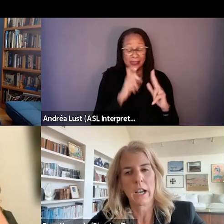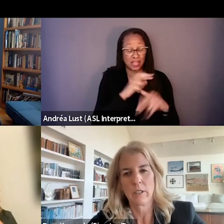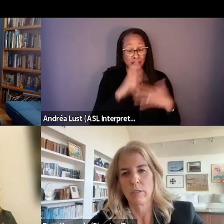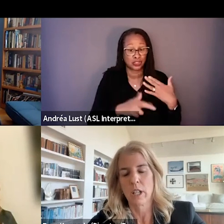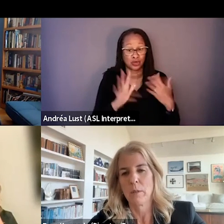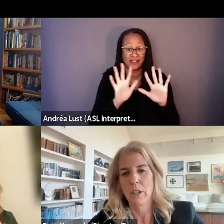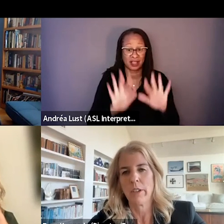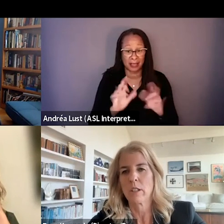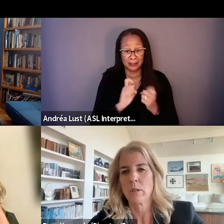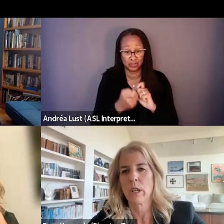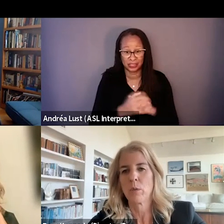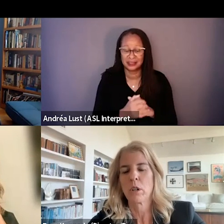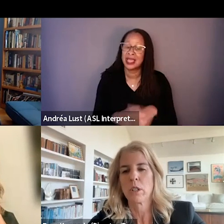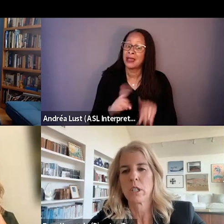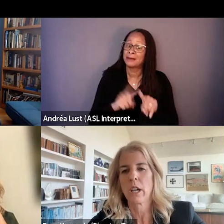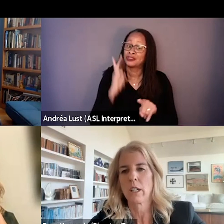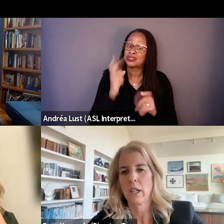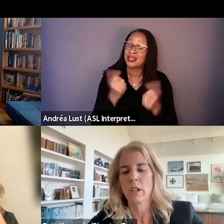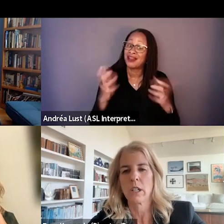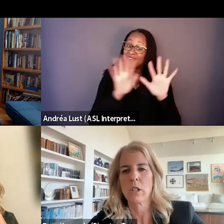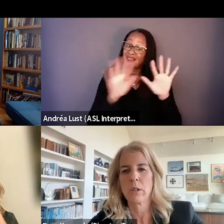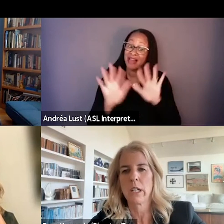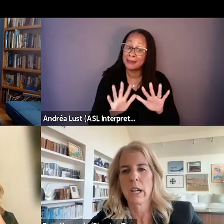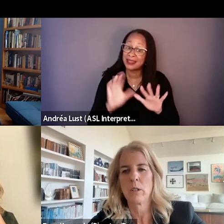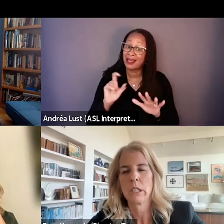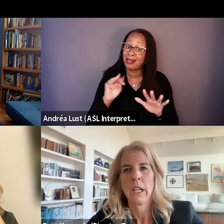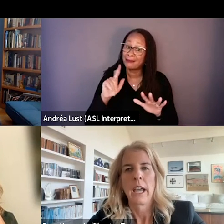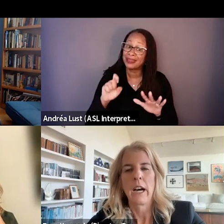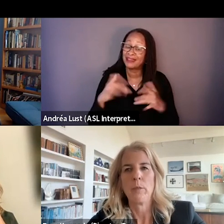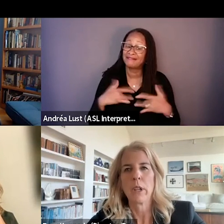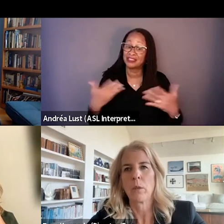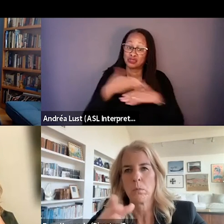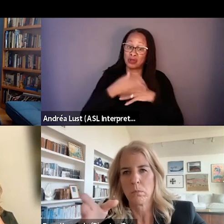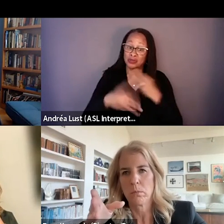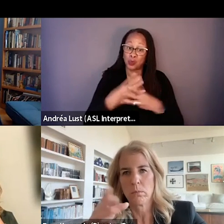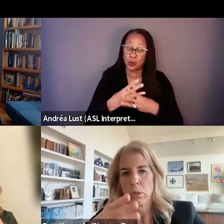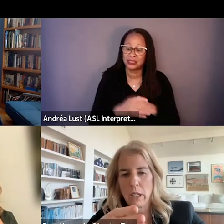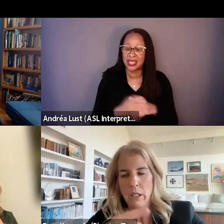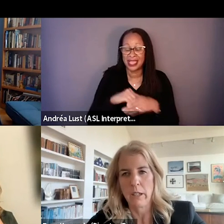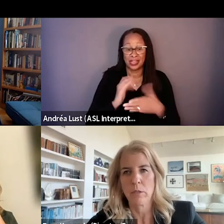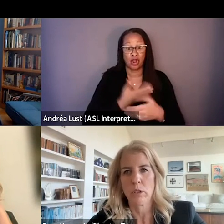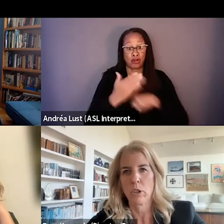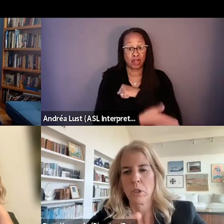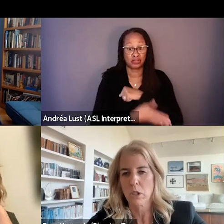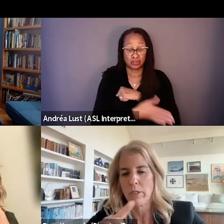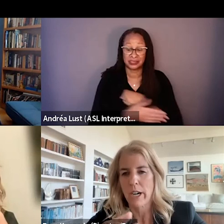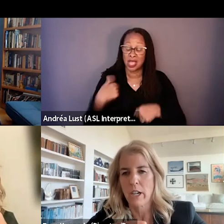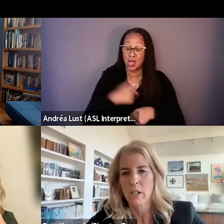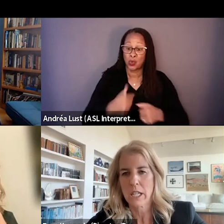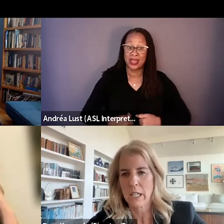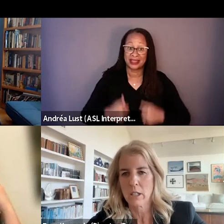seeing a lot of climate events around the world and in our country right now. And we lived through the